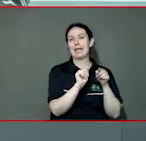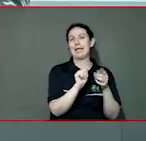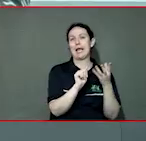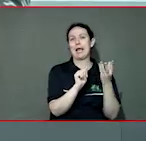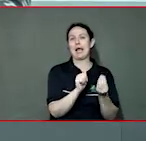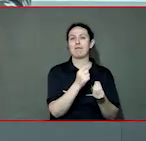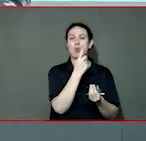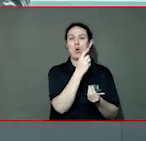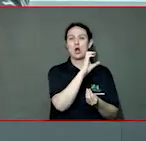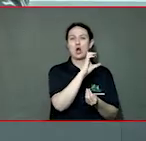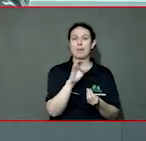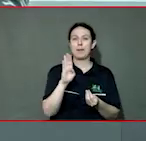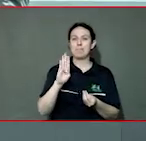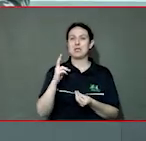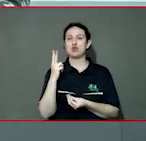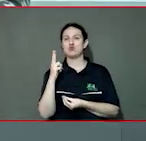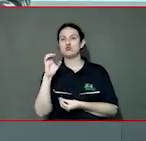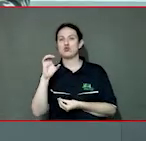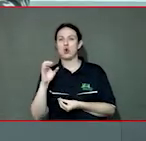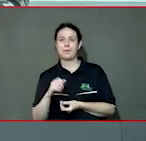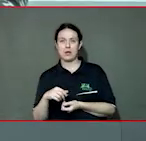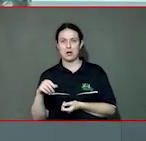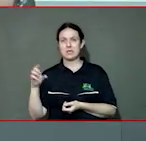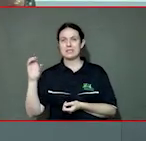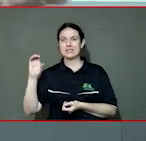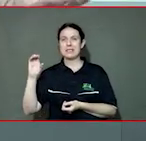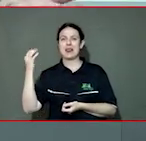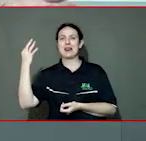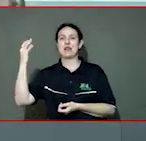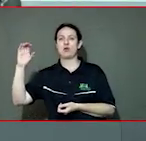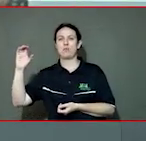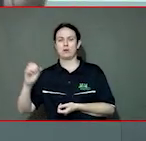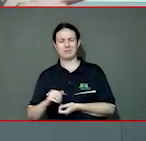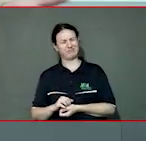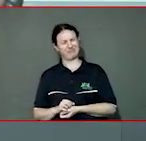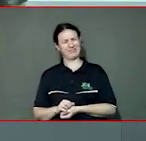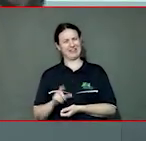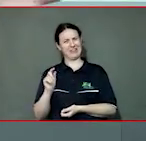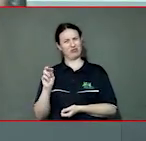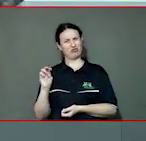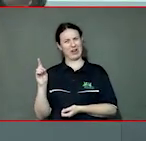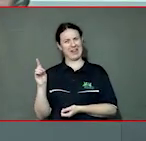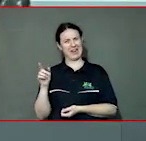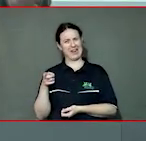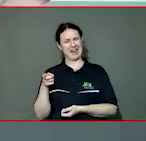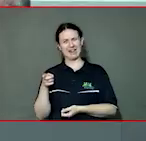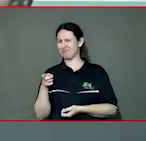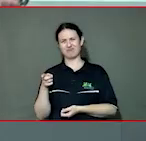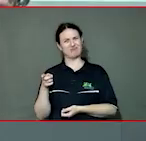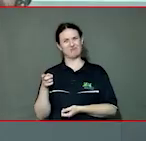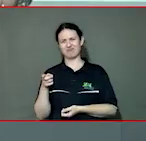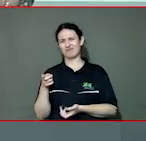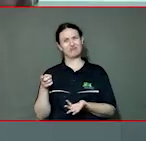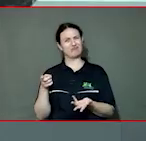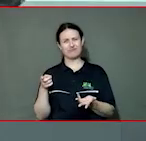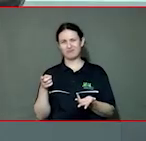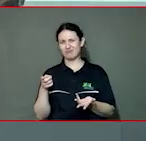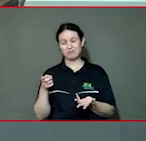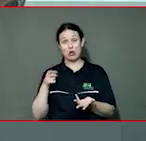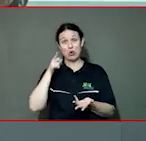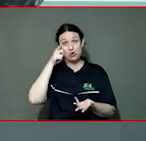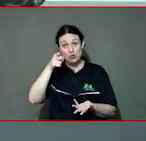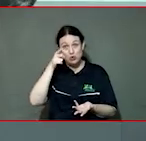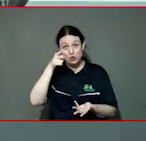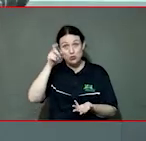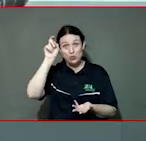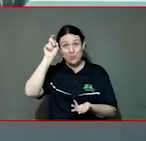one carbon, B has 2 carbons, and C has 3 carbons. What must I do with that? You must